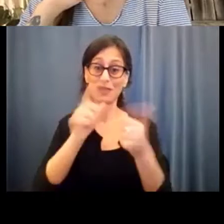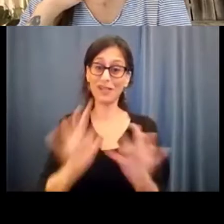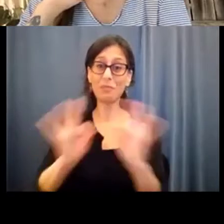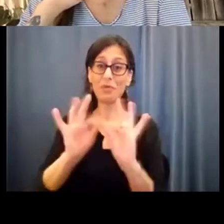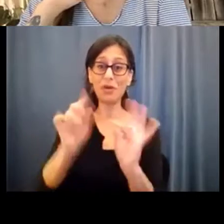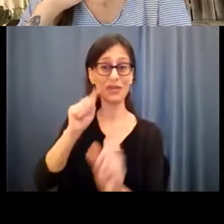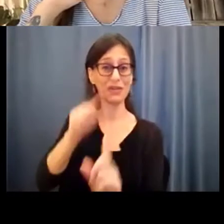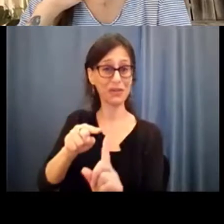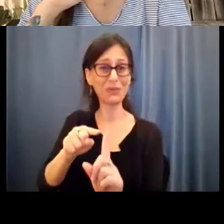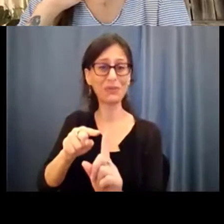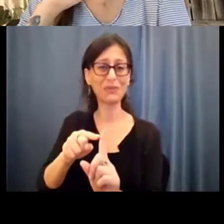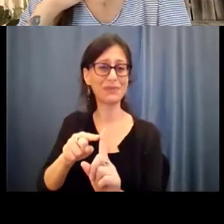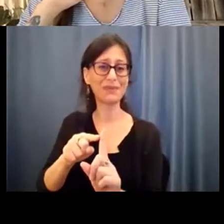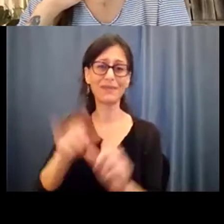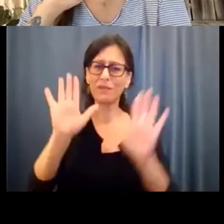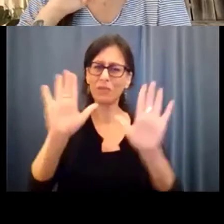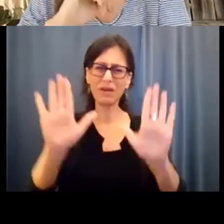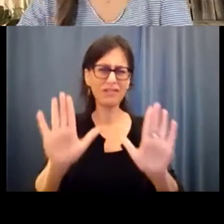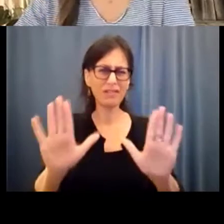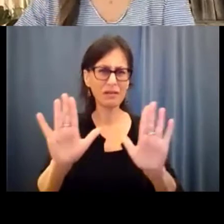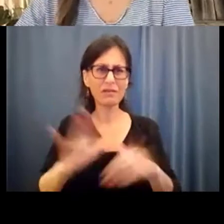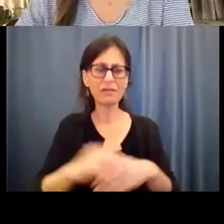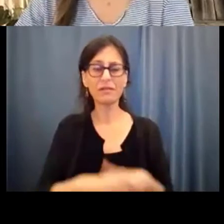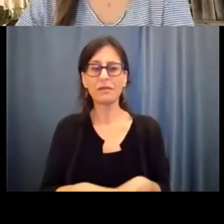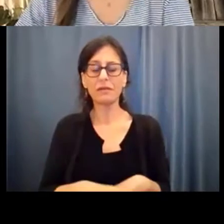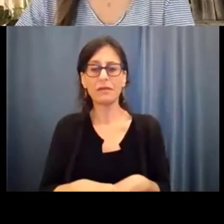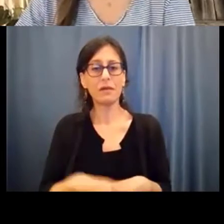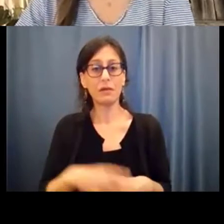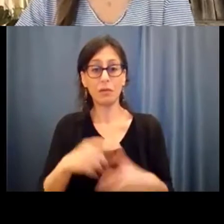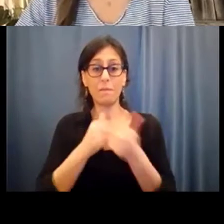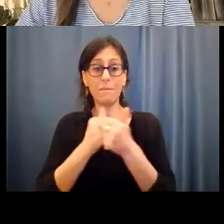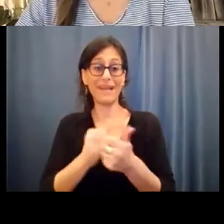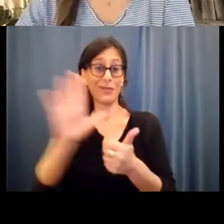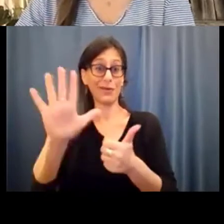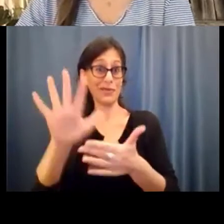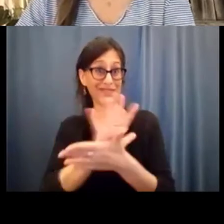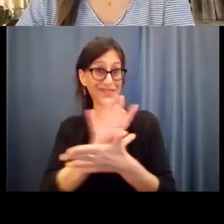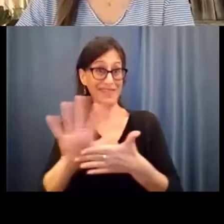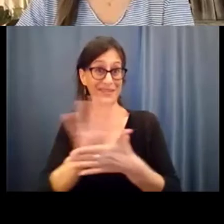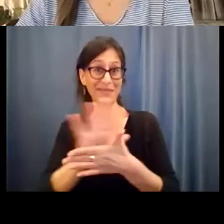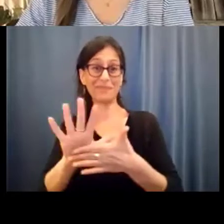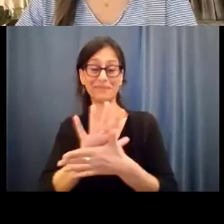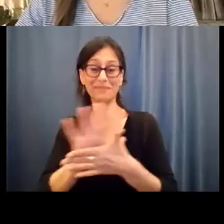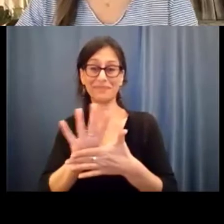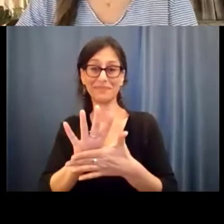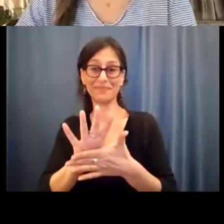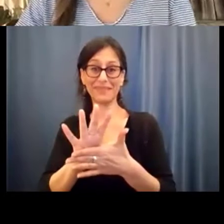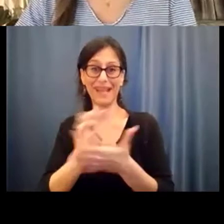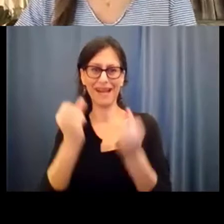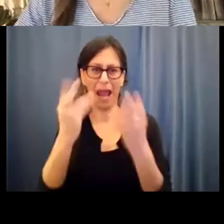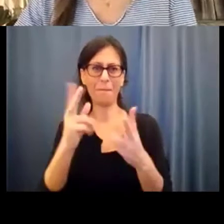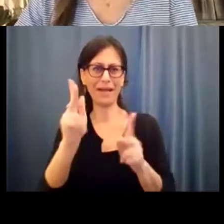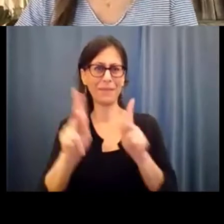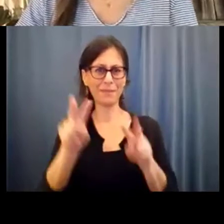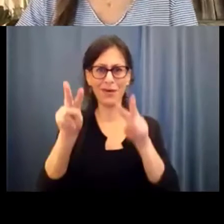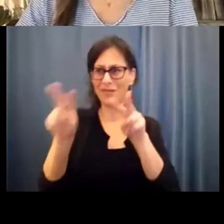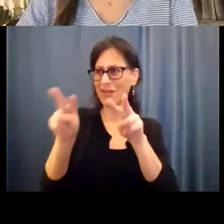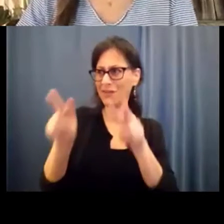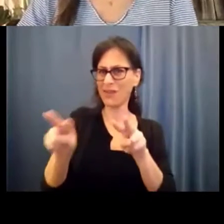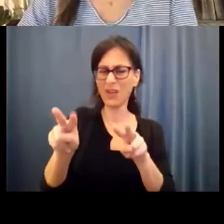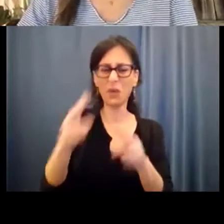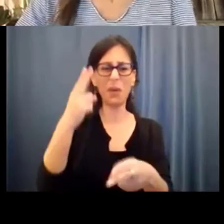to you. And, you know, I can say that based on your film and the amount of views and all